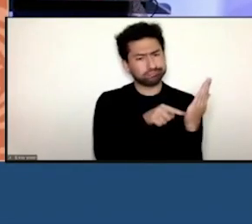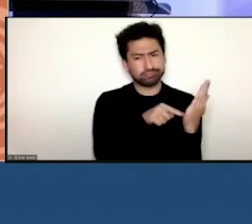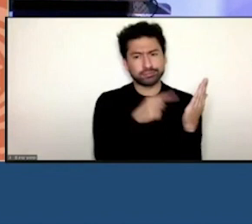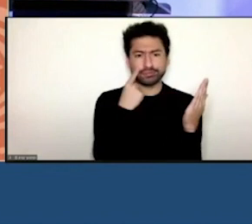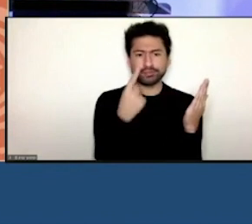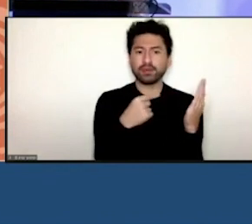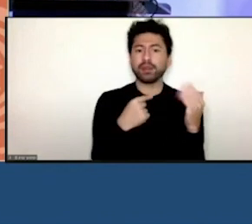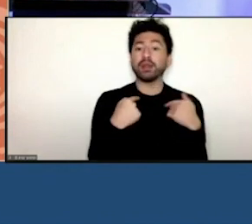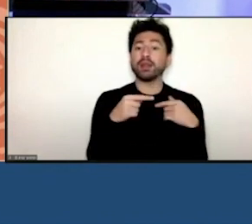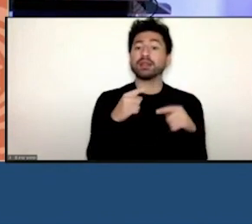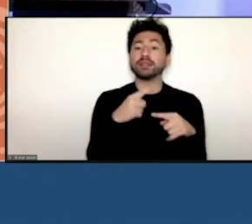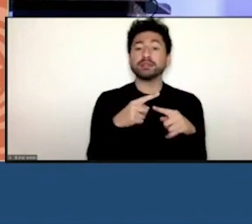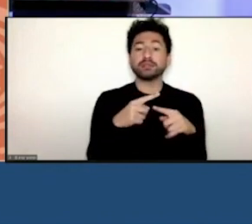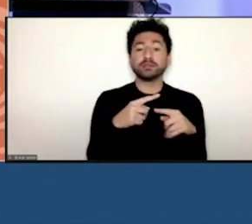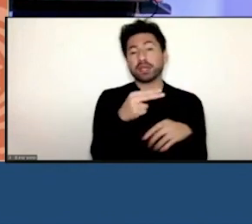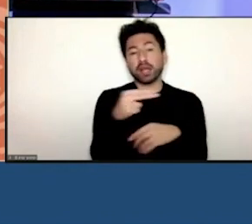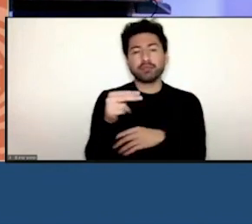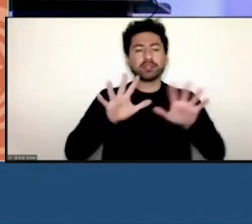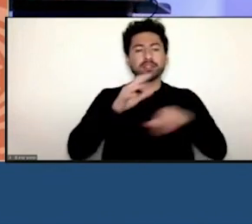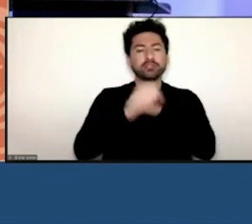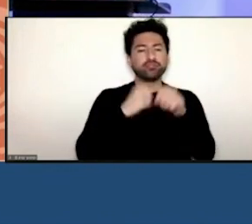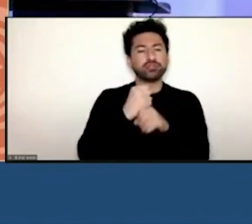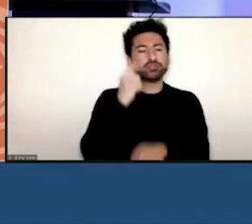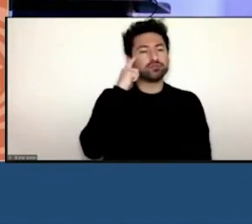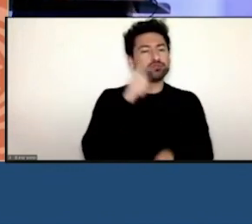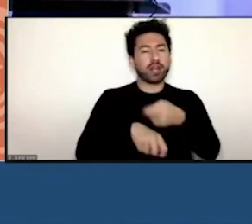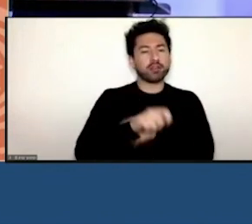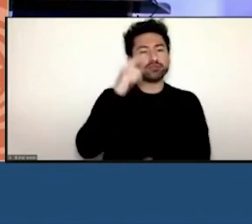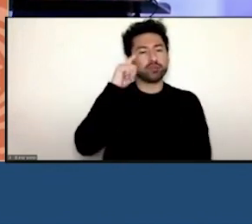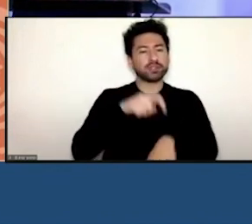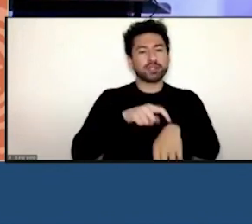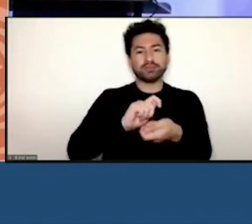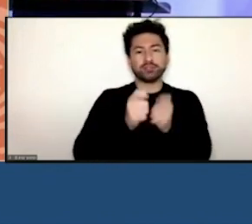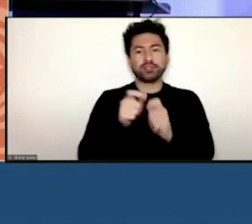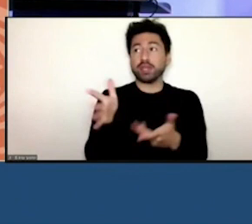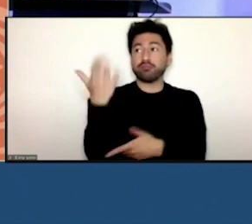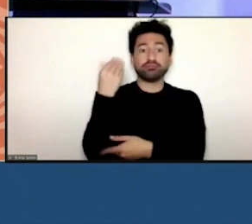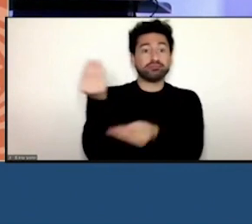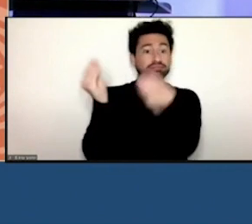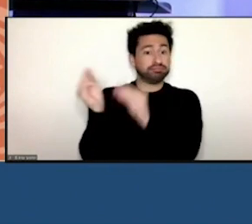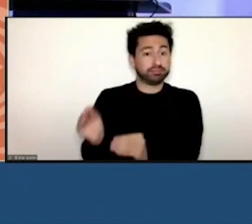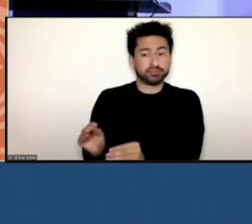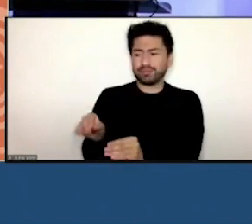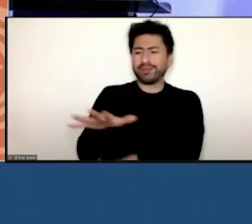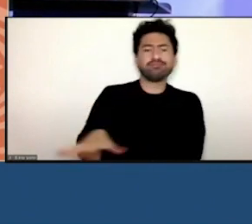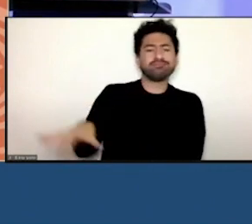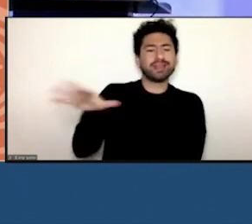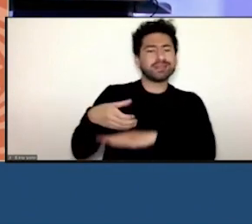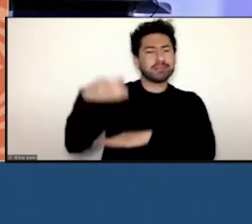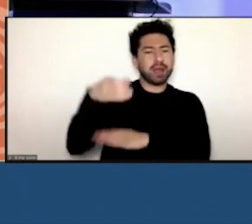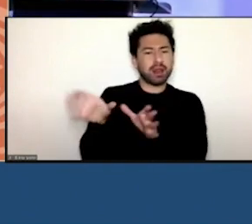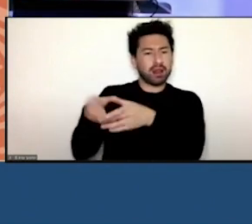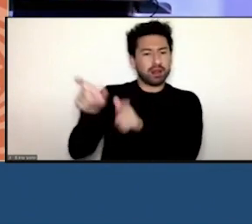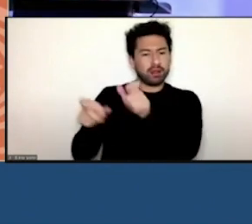will have this document, which is called A Decade of Change for Change of Air, which was developed by the